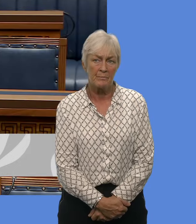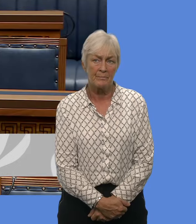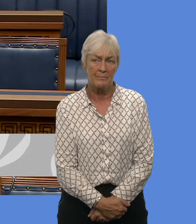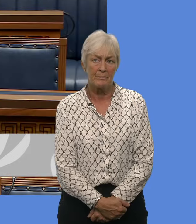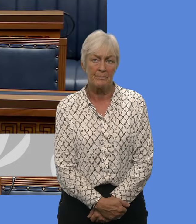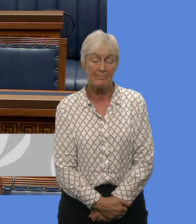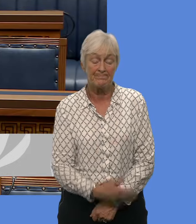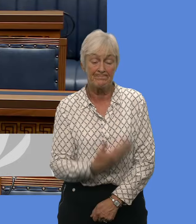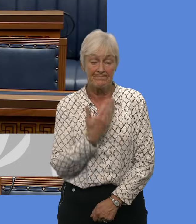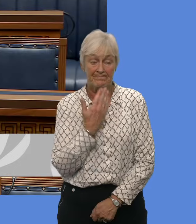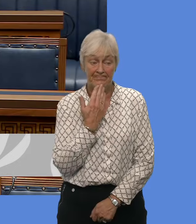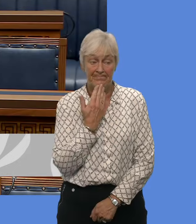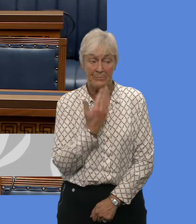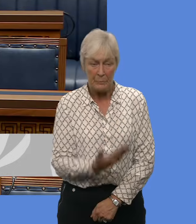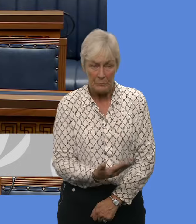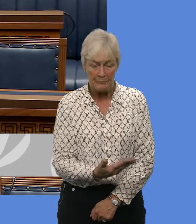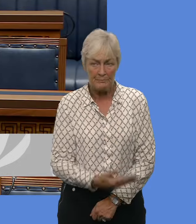Thank you,